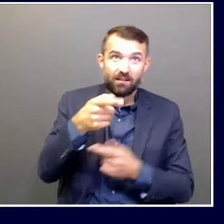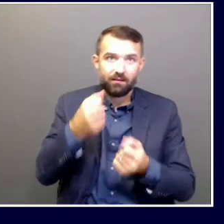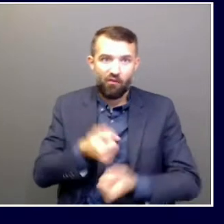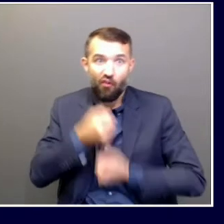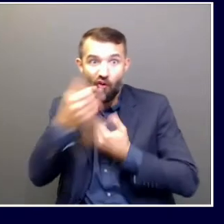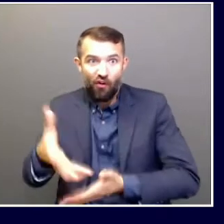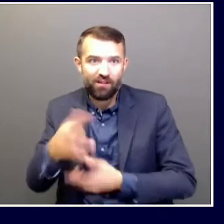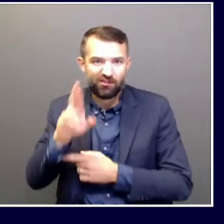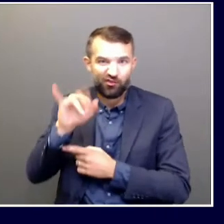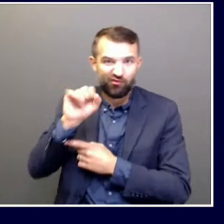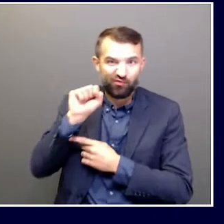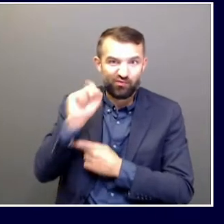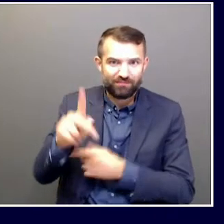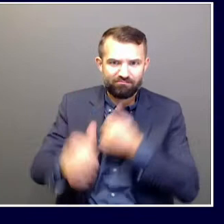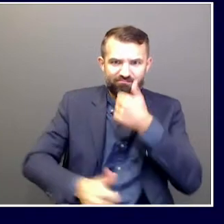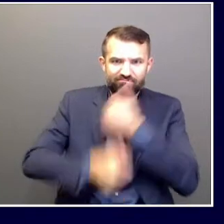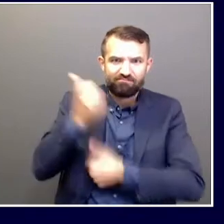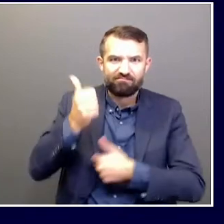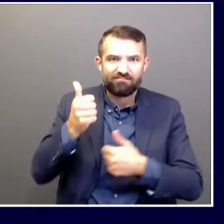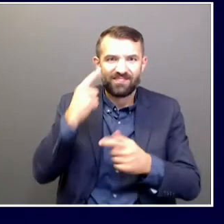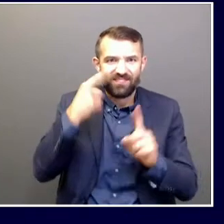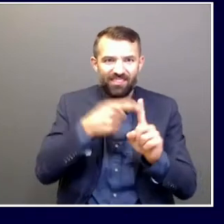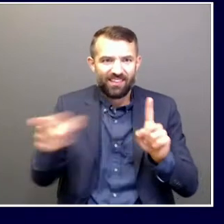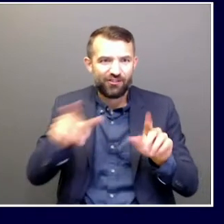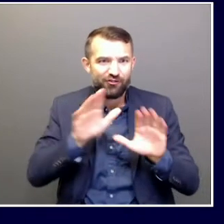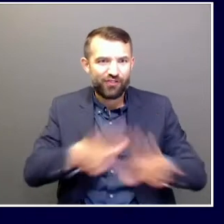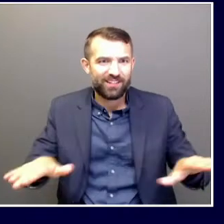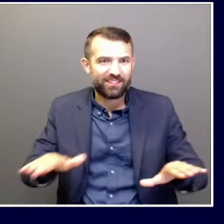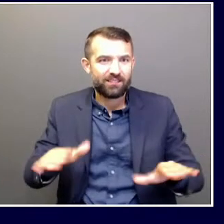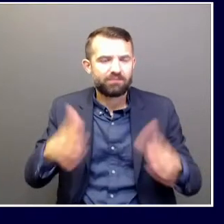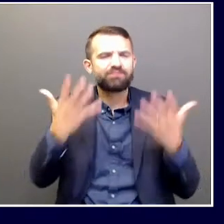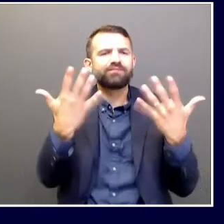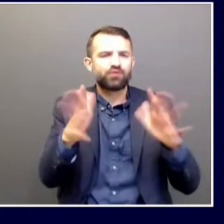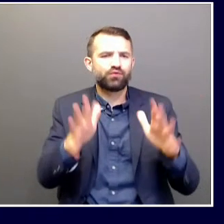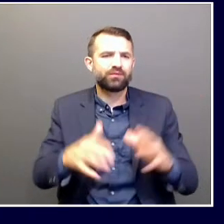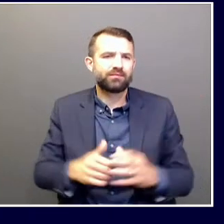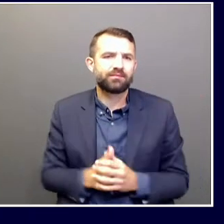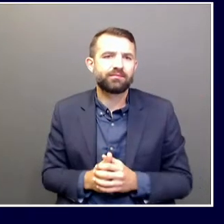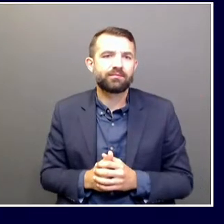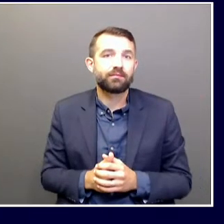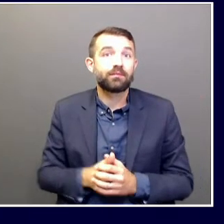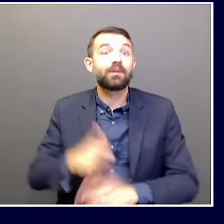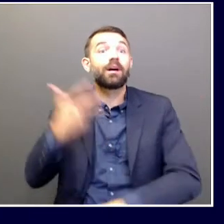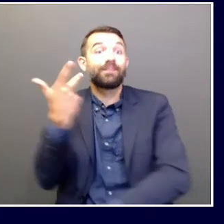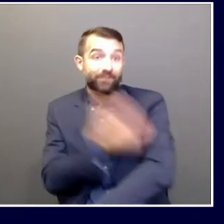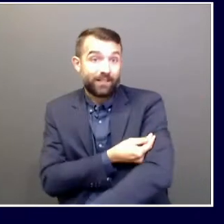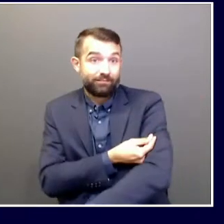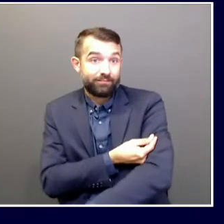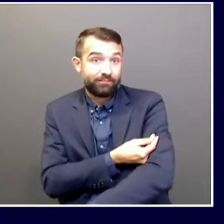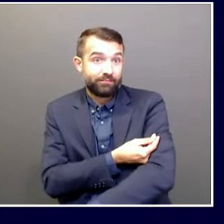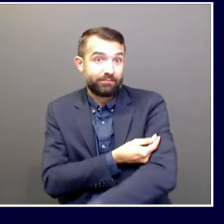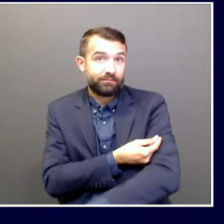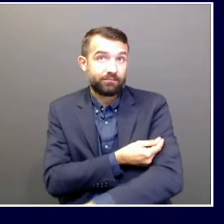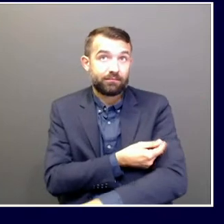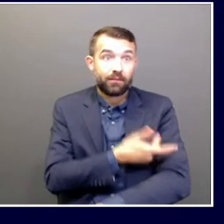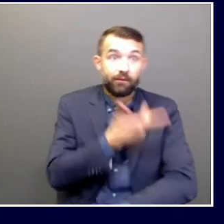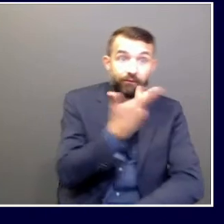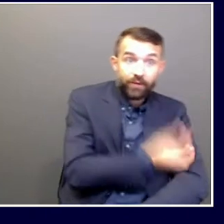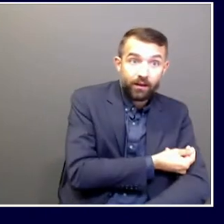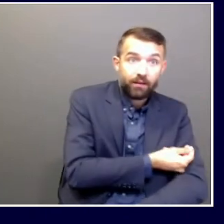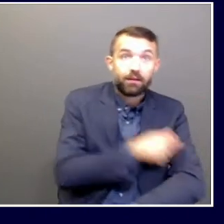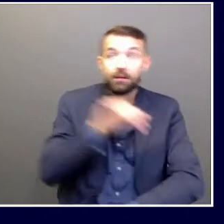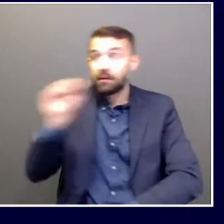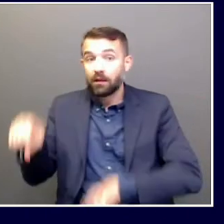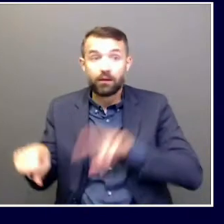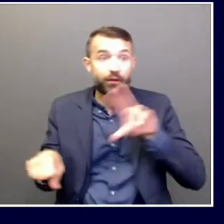school. Please just get vaccinated. And whether vaccinated or not, wear a mask.